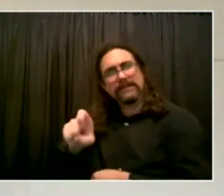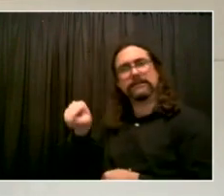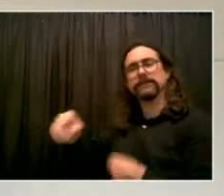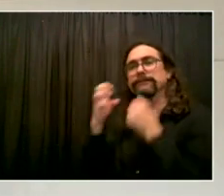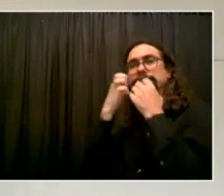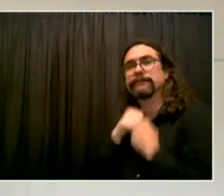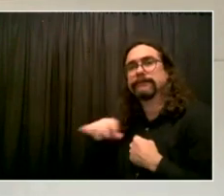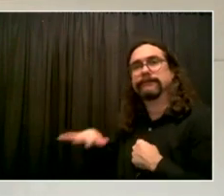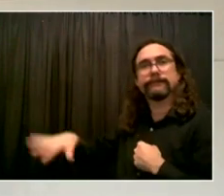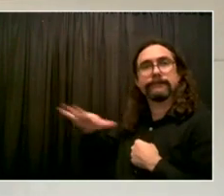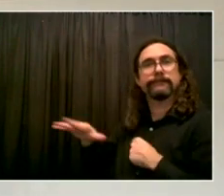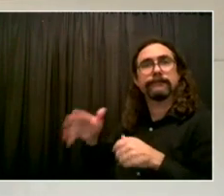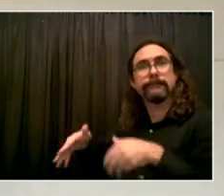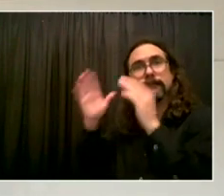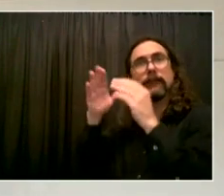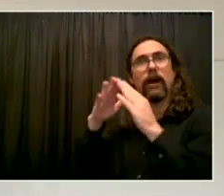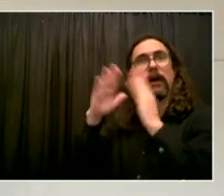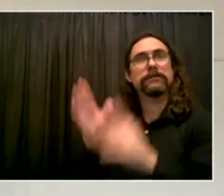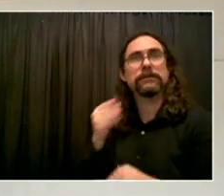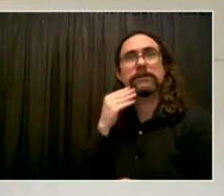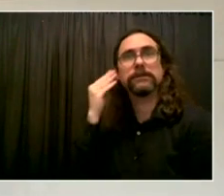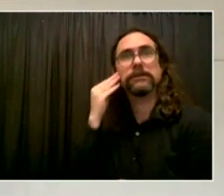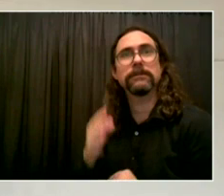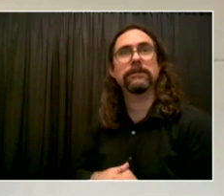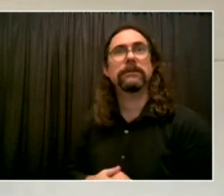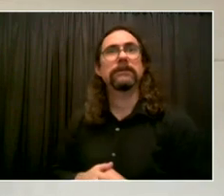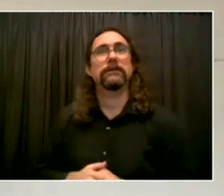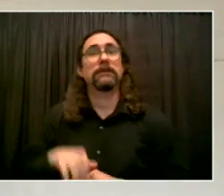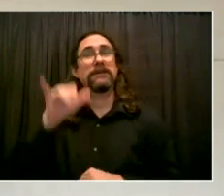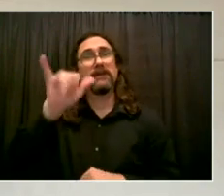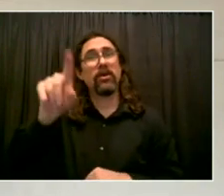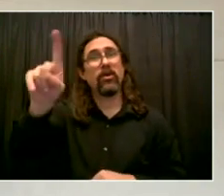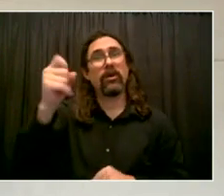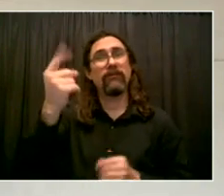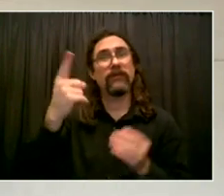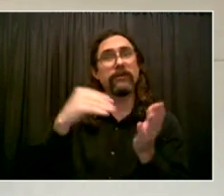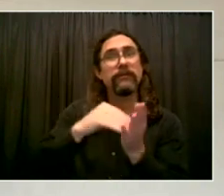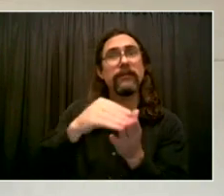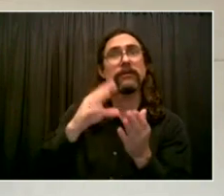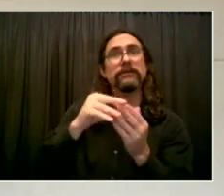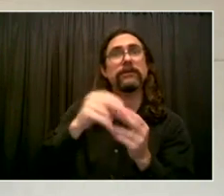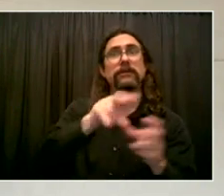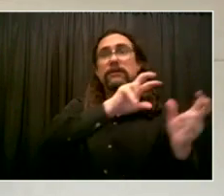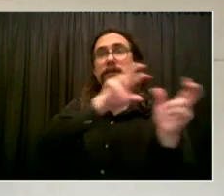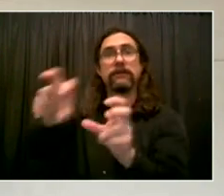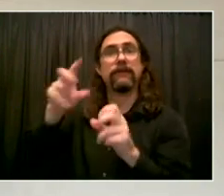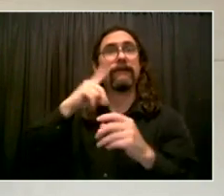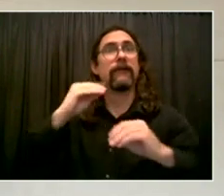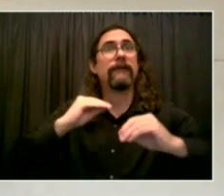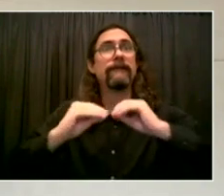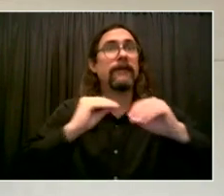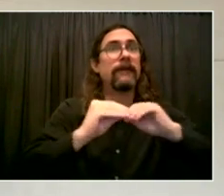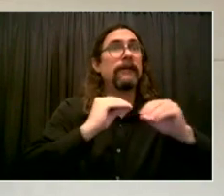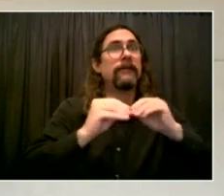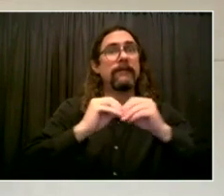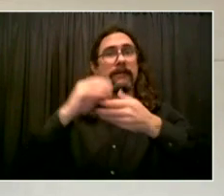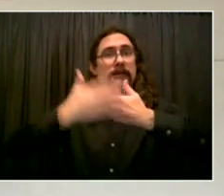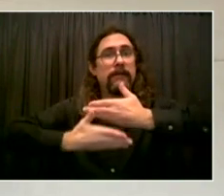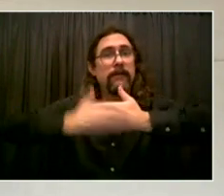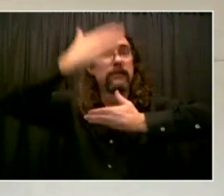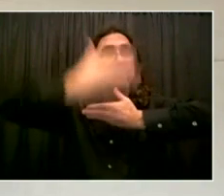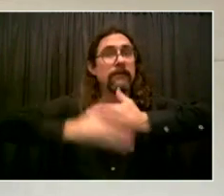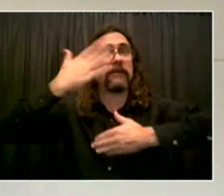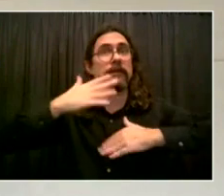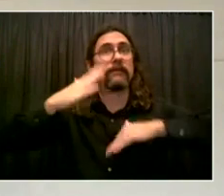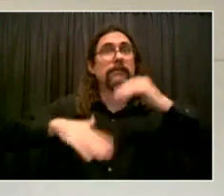million to repair facades in NYCHA developments where sheds and scaffolding have been up for